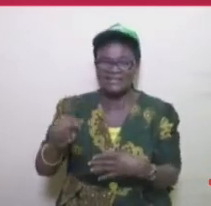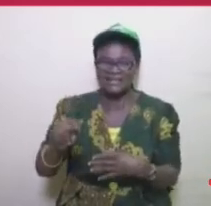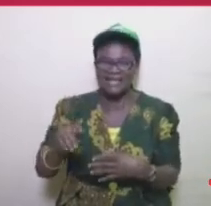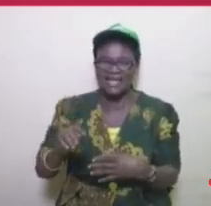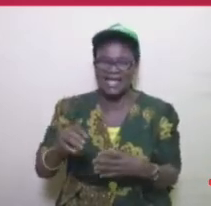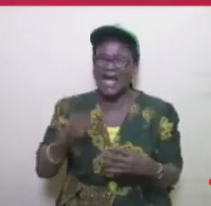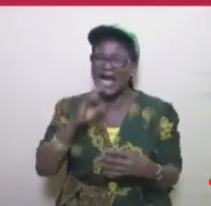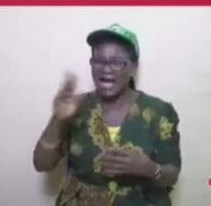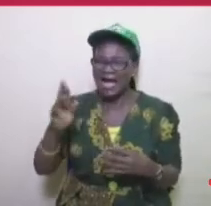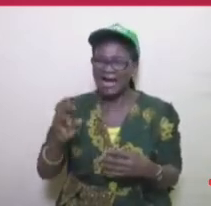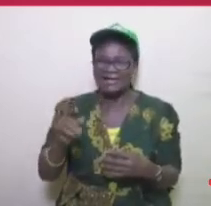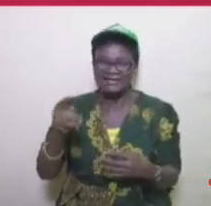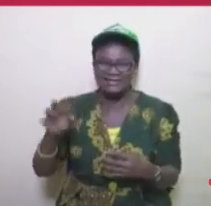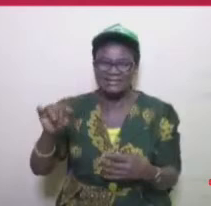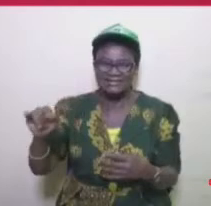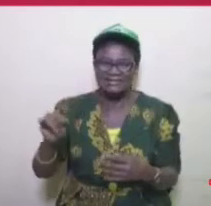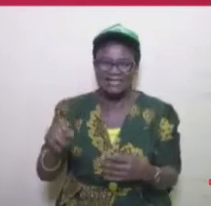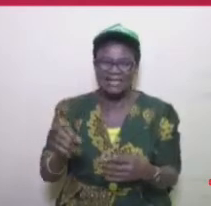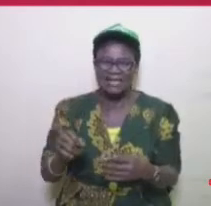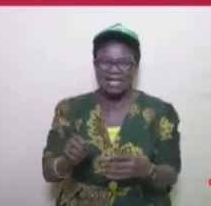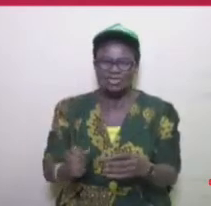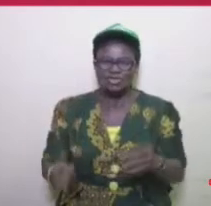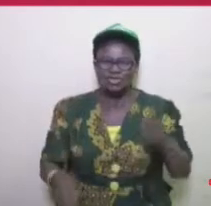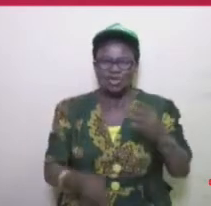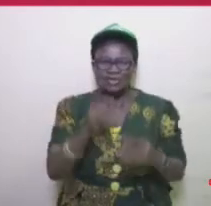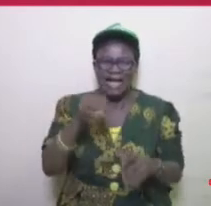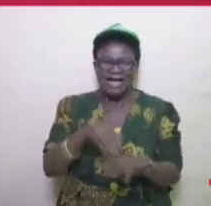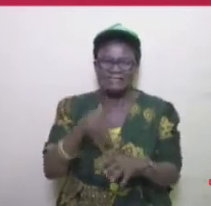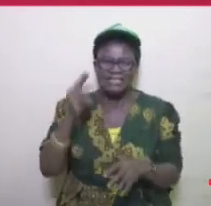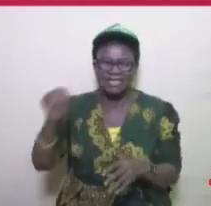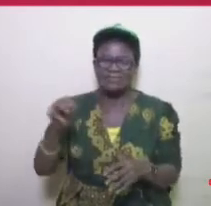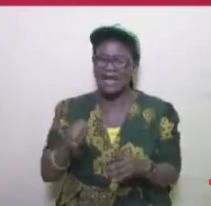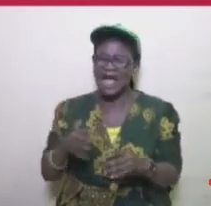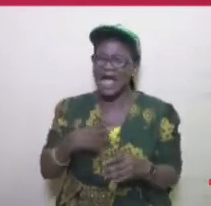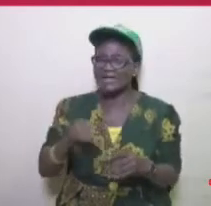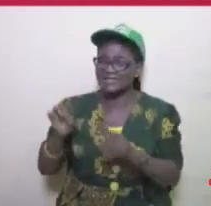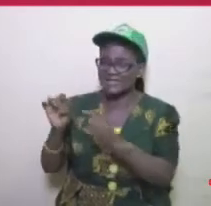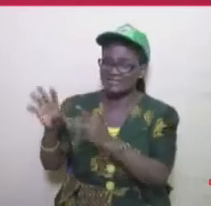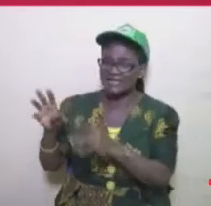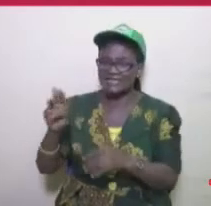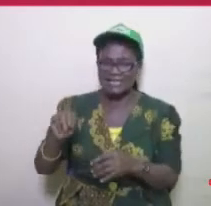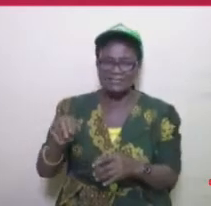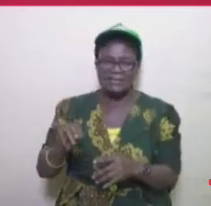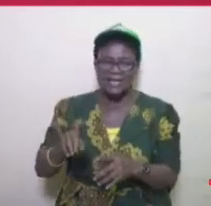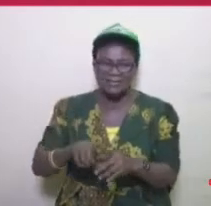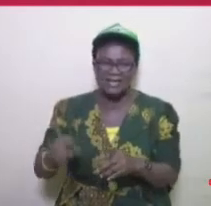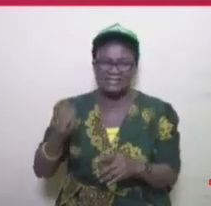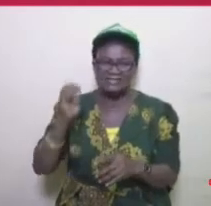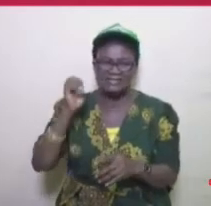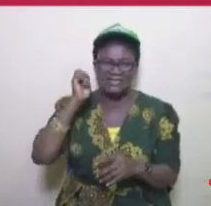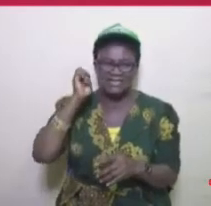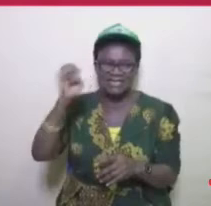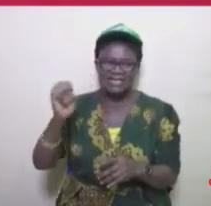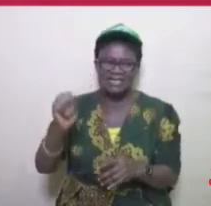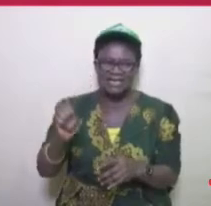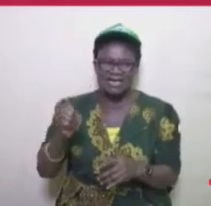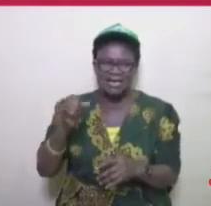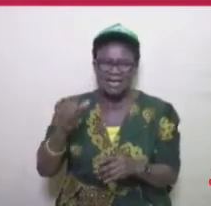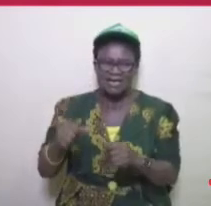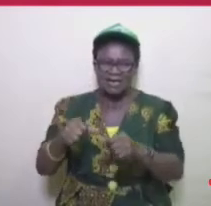bitterly grieved him, shot at him, and hated him, but his bow remained in